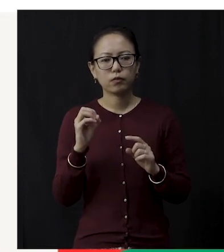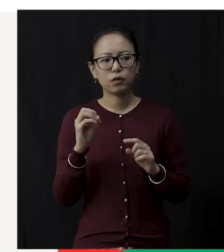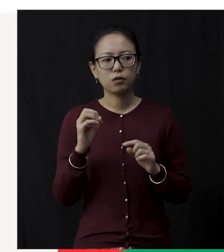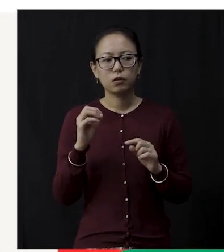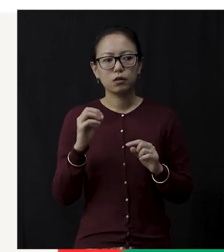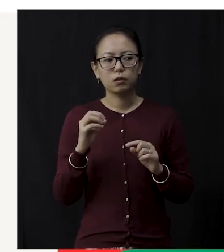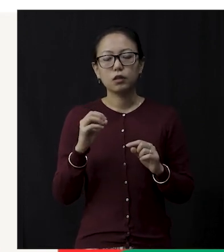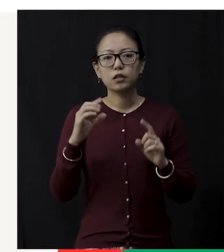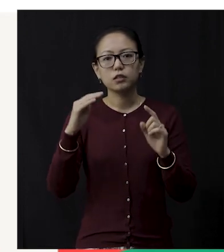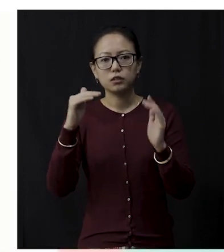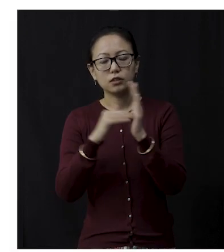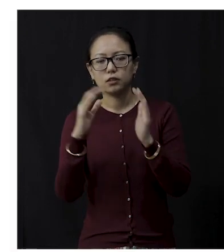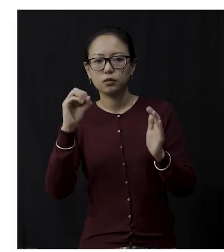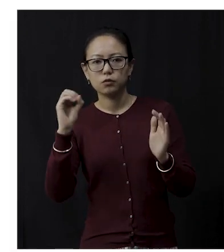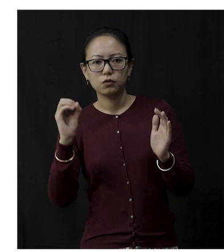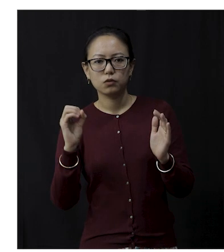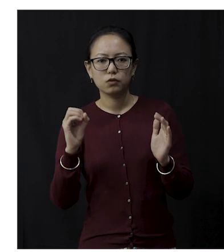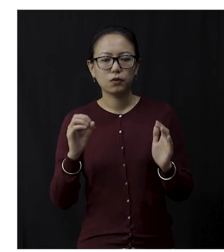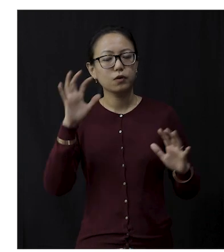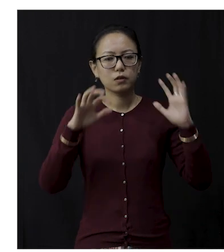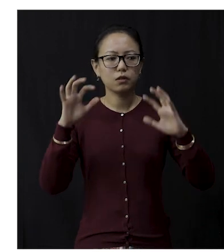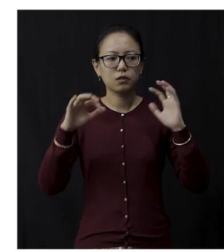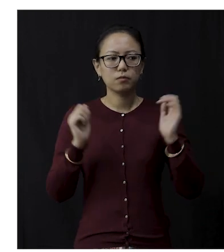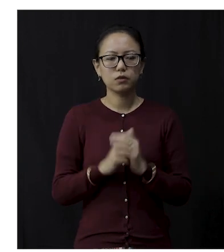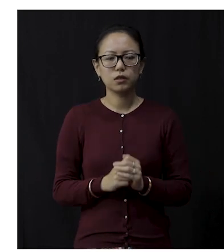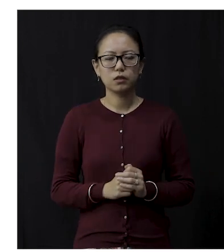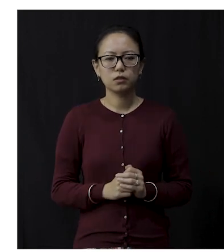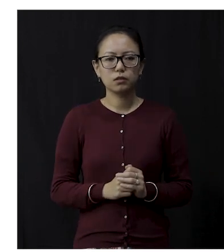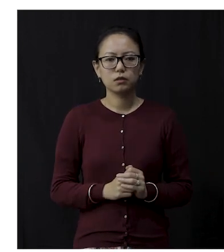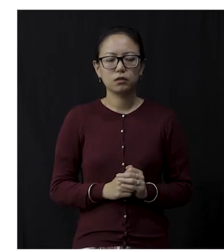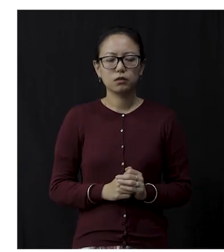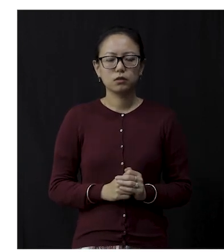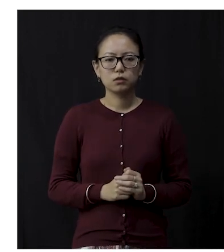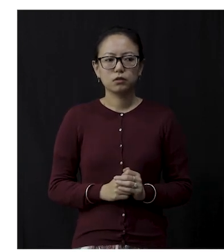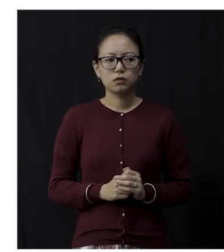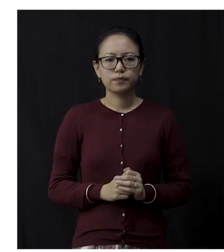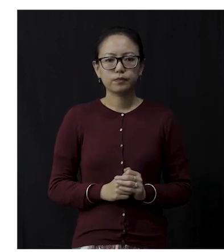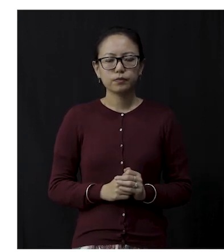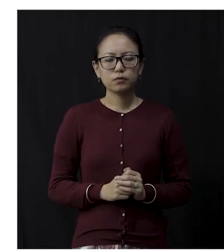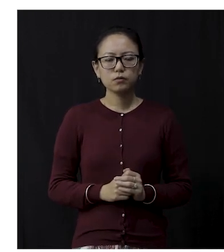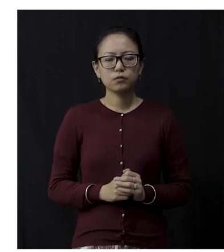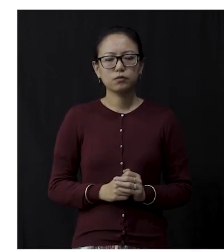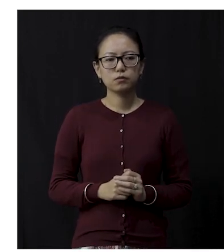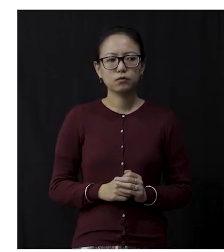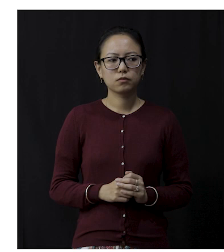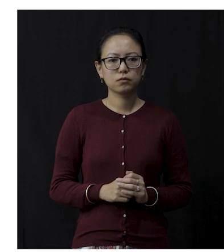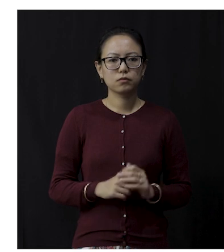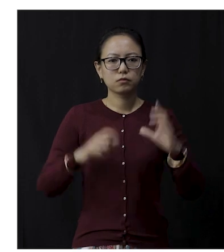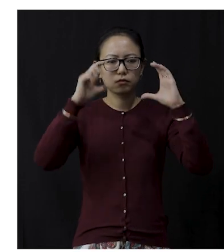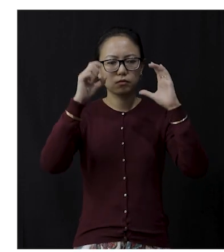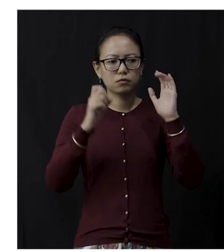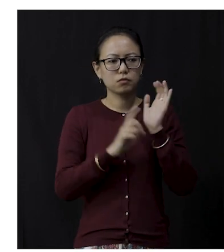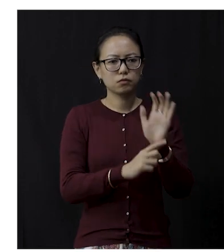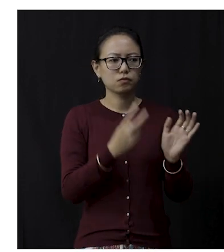okay? So students, let's see example of domestic animals. So these